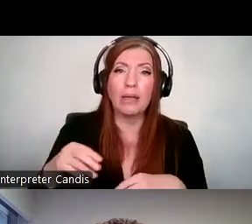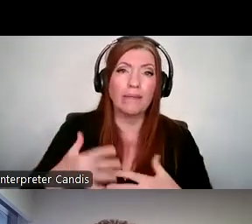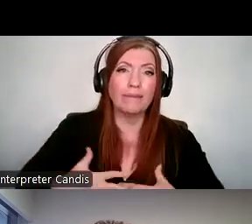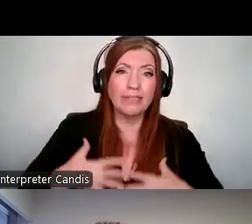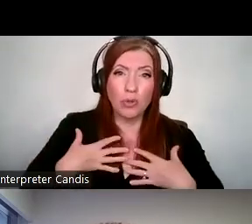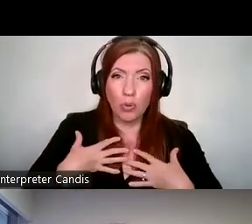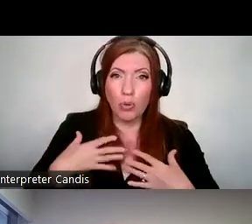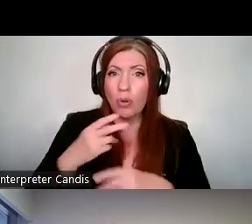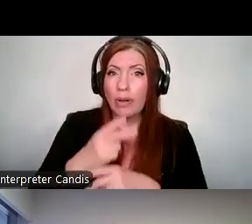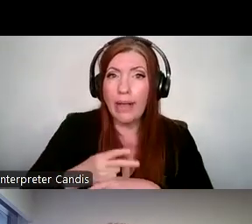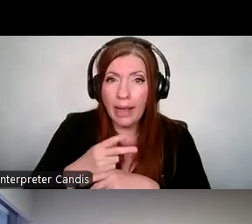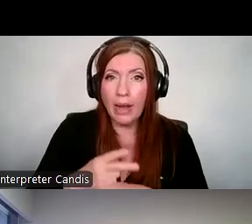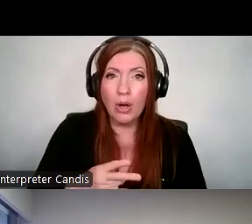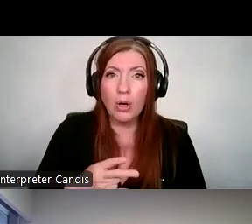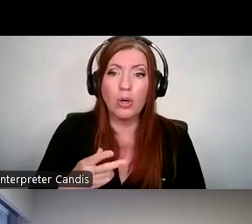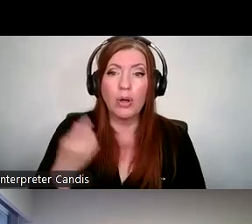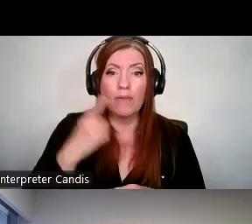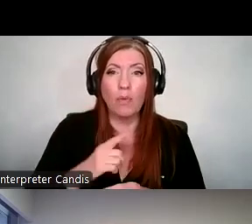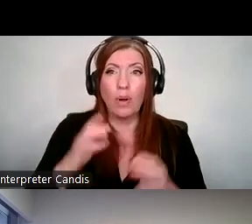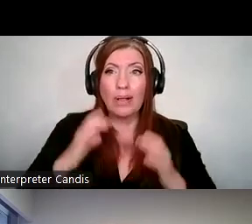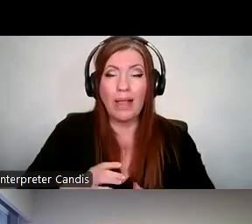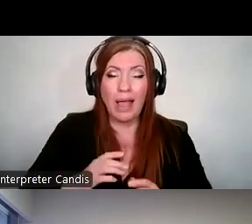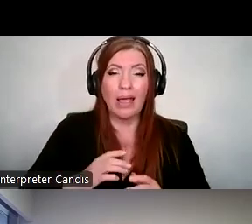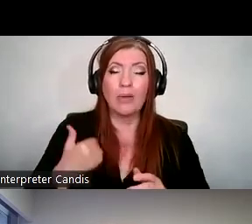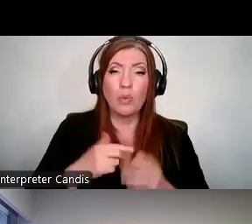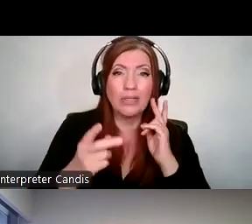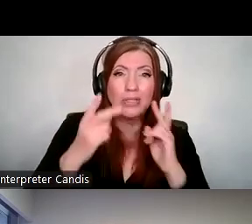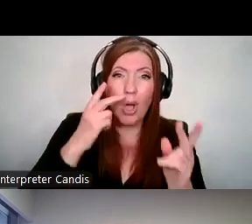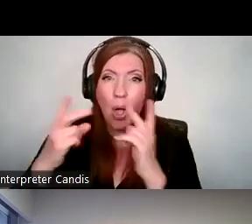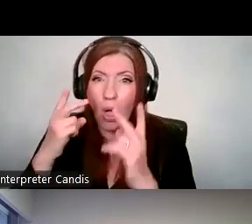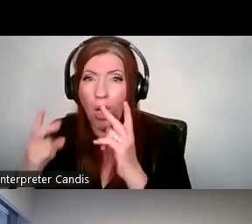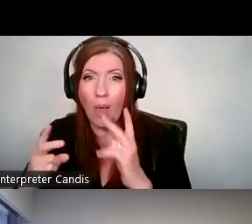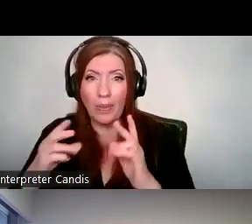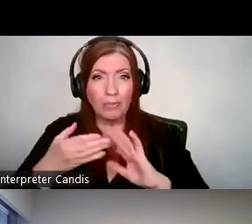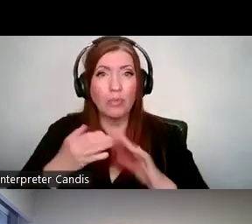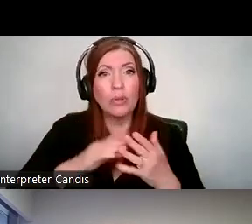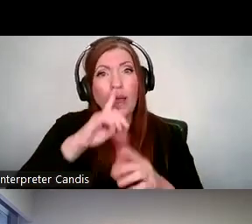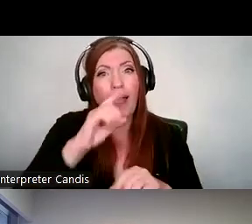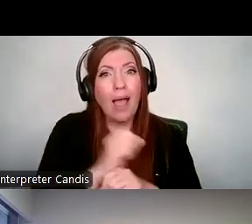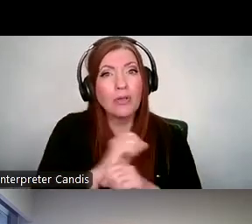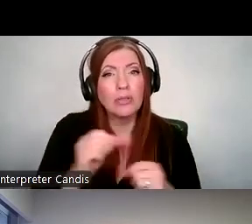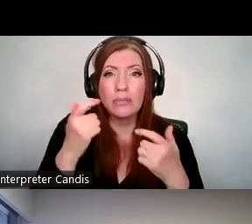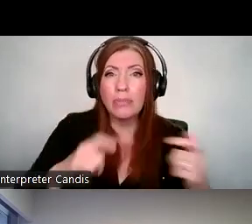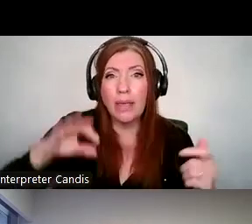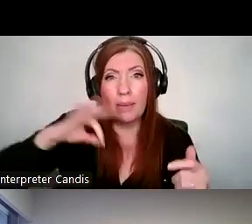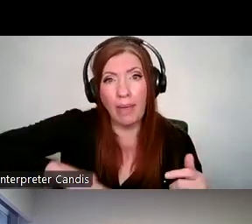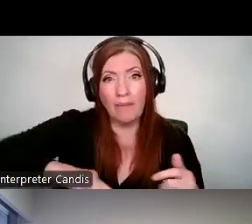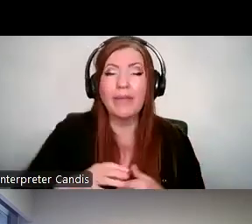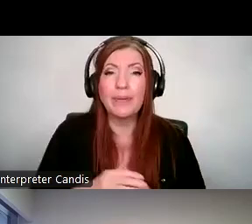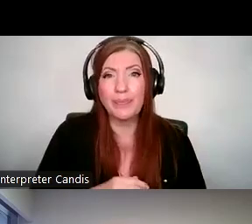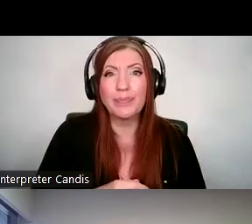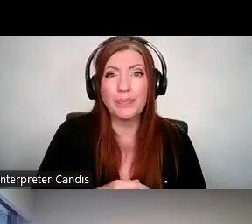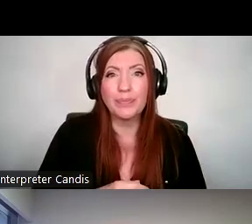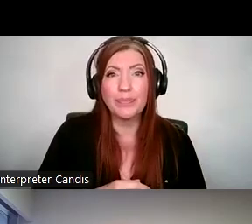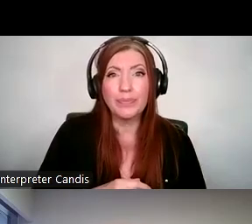physical care, perhaps to clients that we're seeing out in the community. And it's actually been a huge benefit. So the